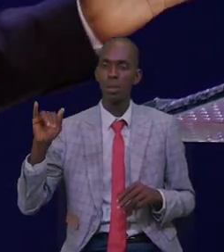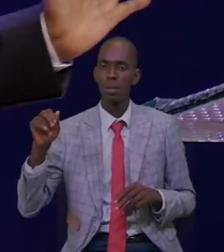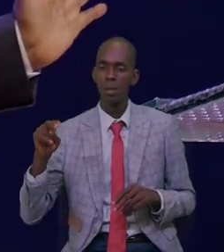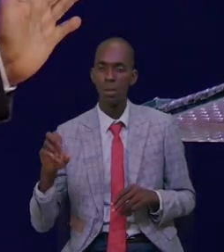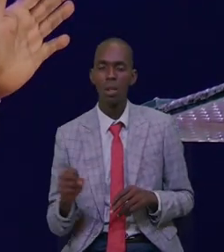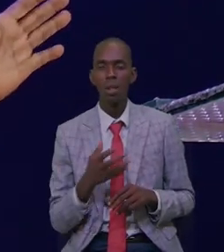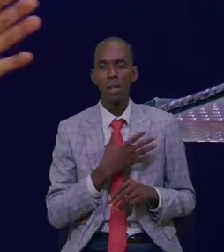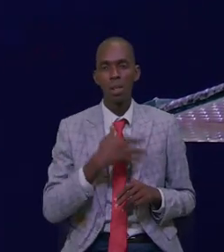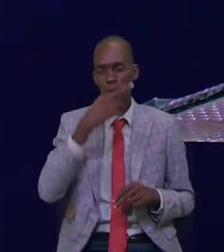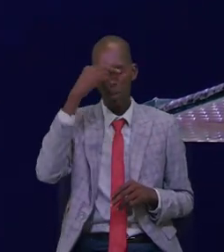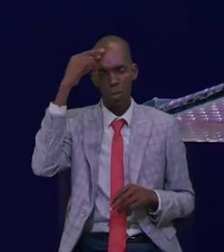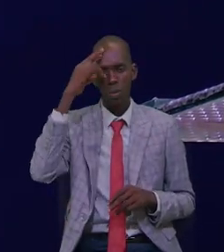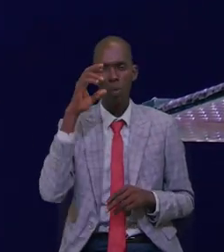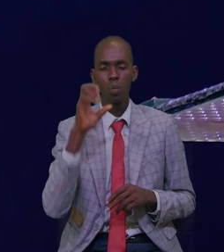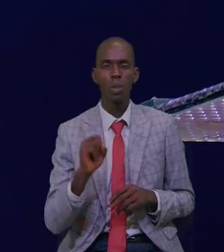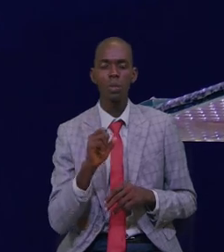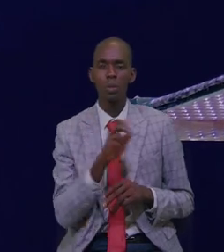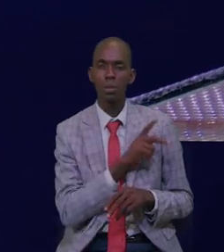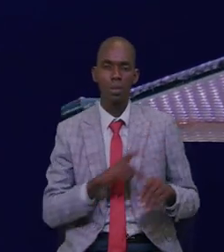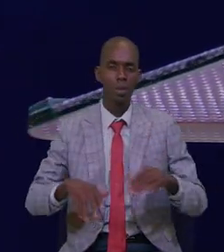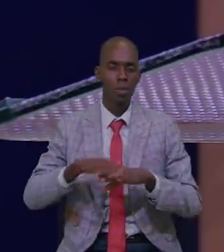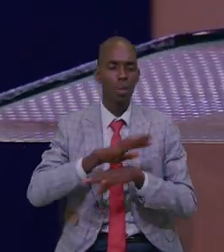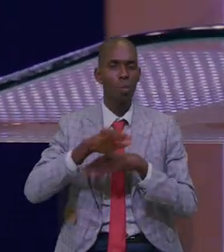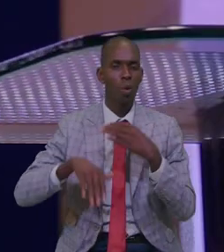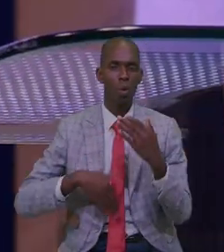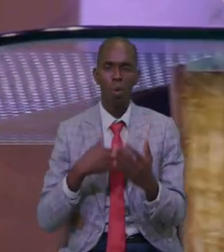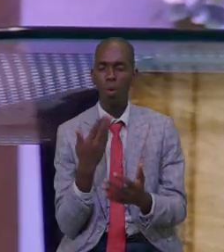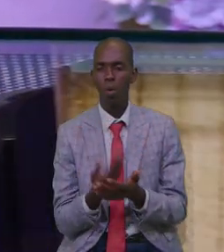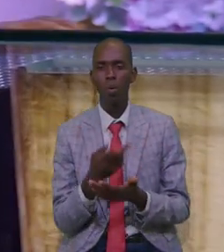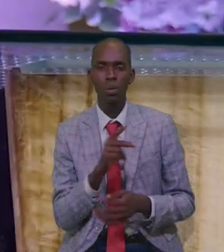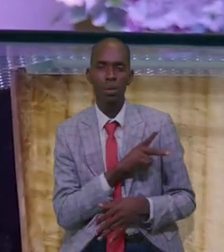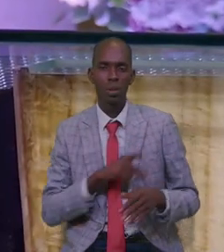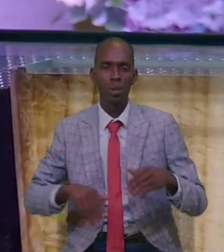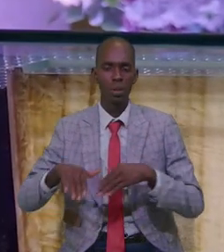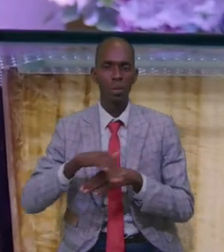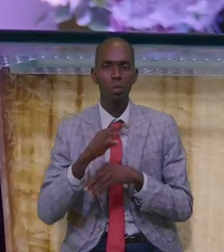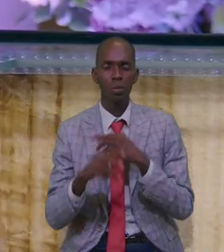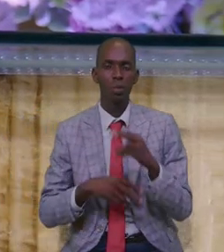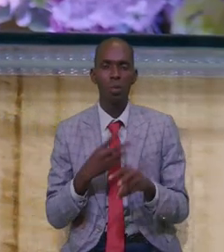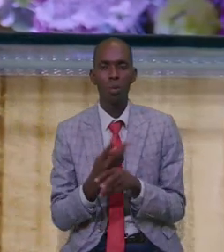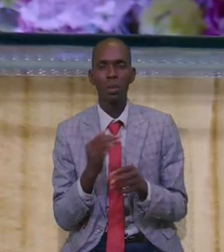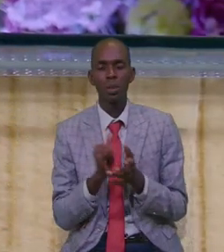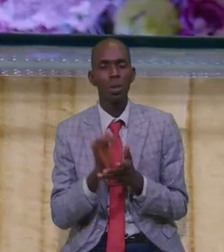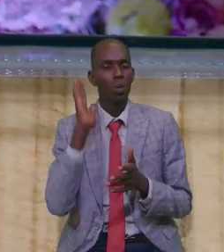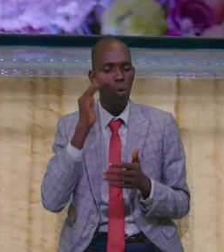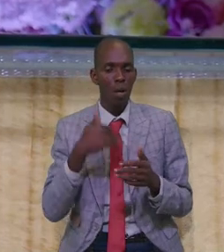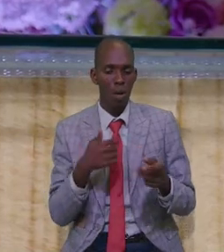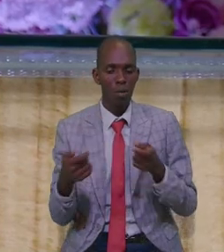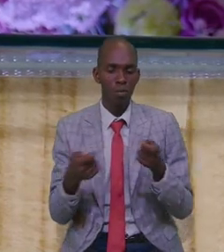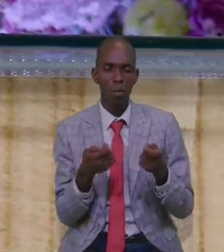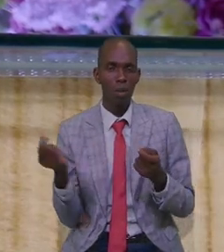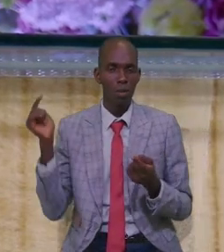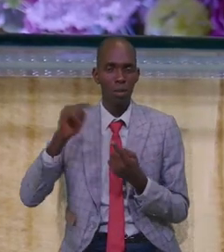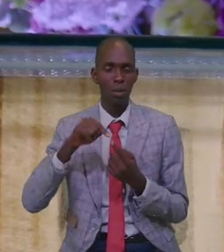Empire and all the empires of the world that would have ruled until this time, this is the one that